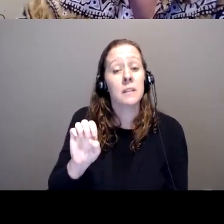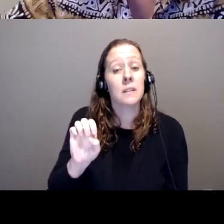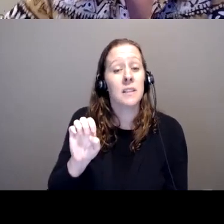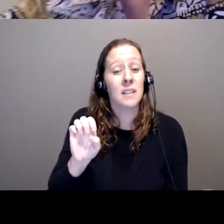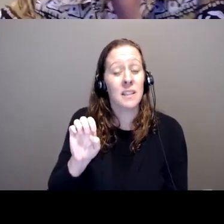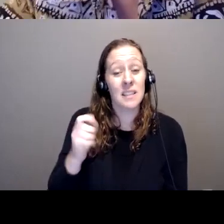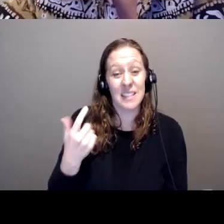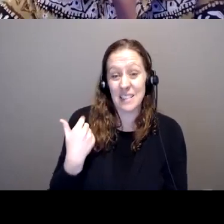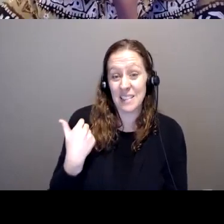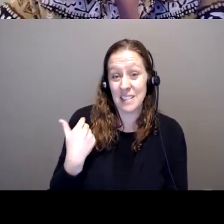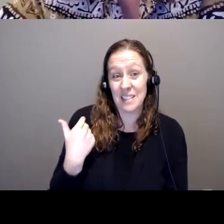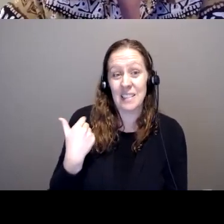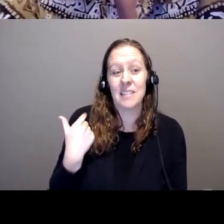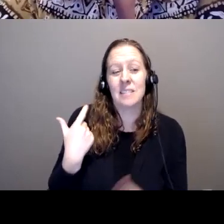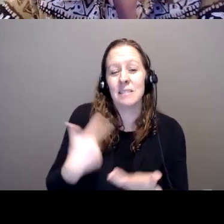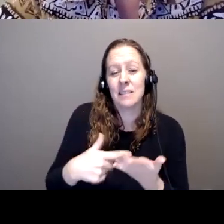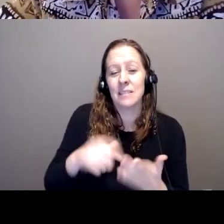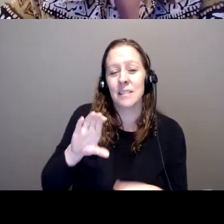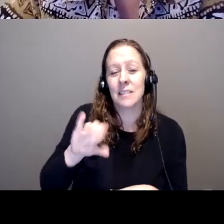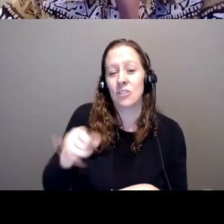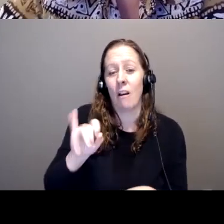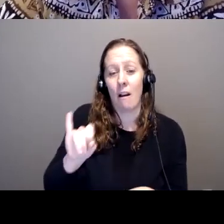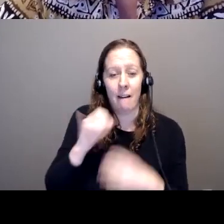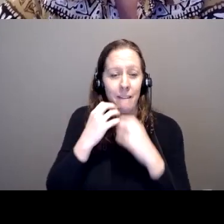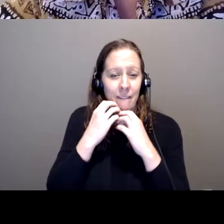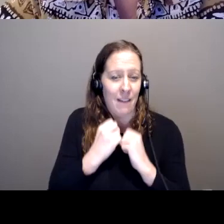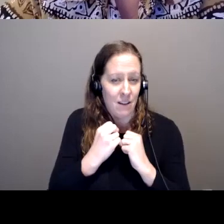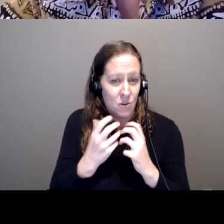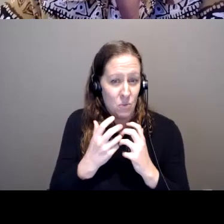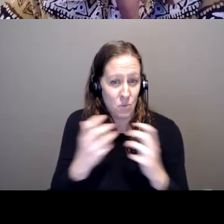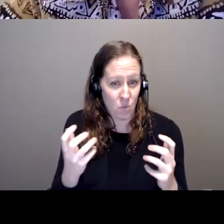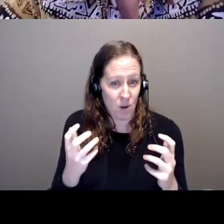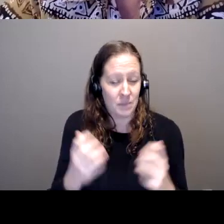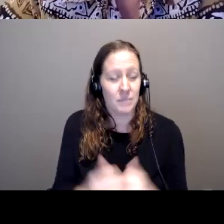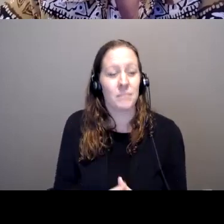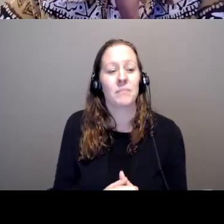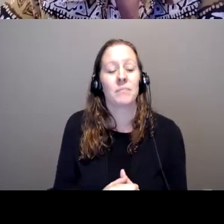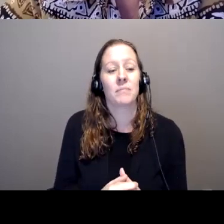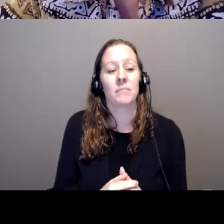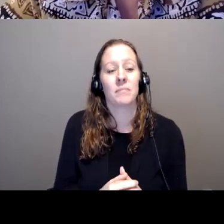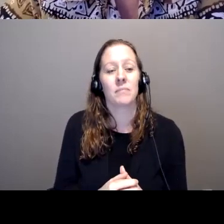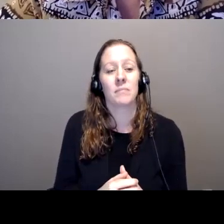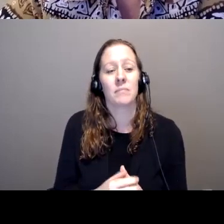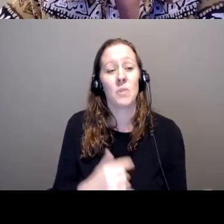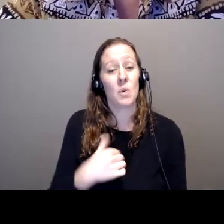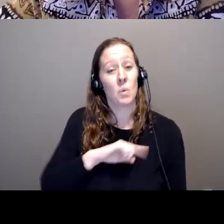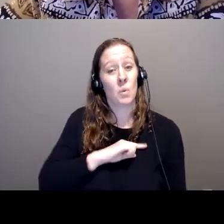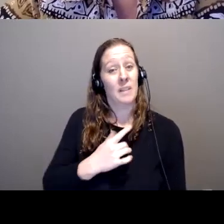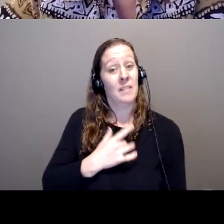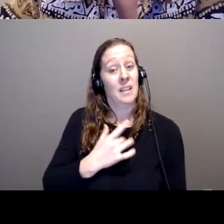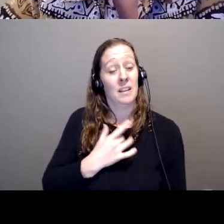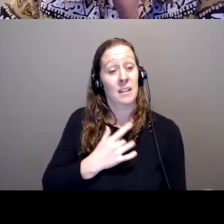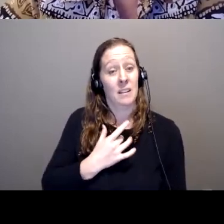touch on our CJI values, and we find it very important in terms